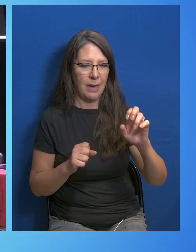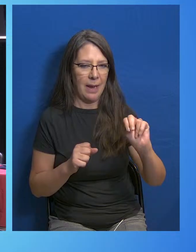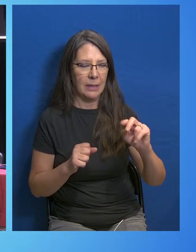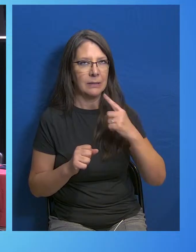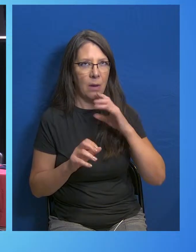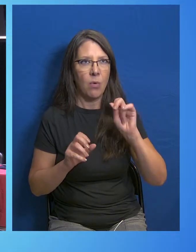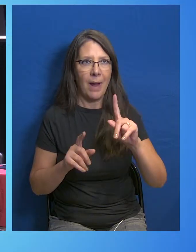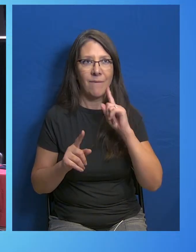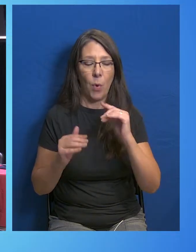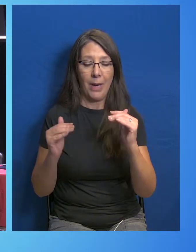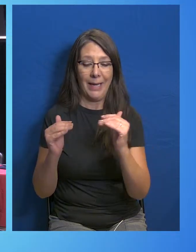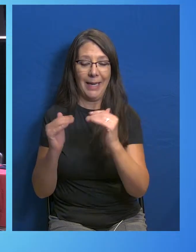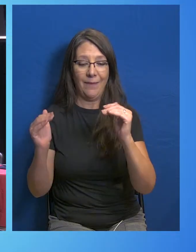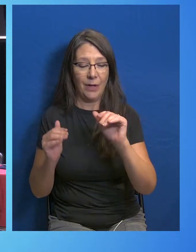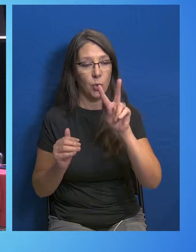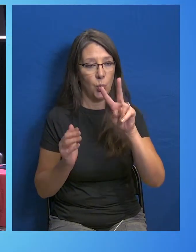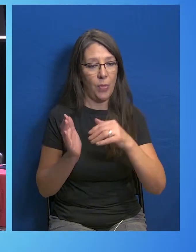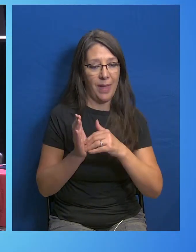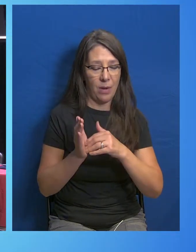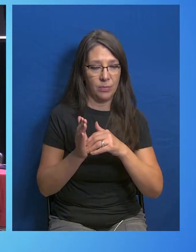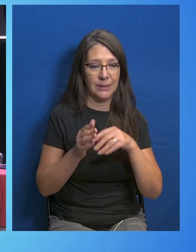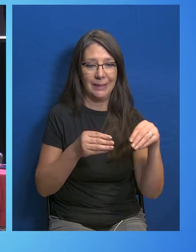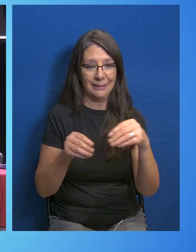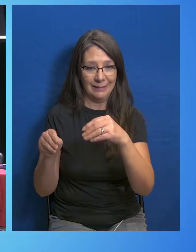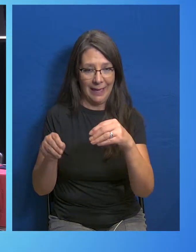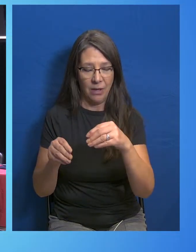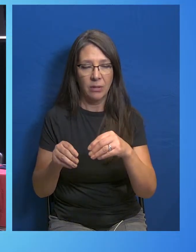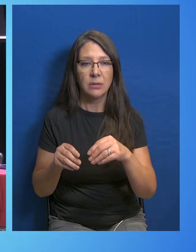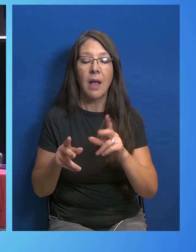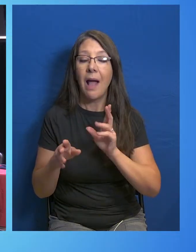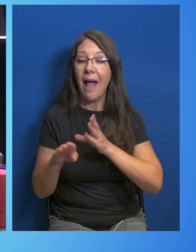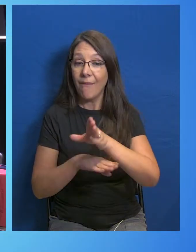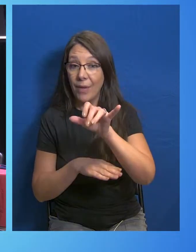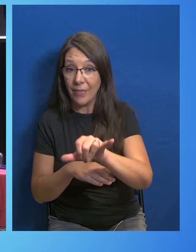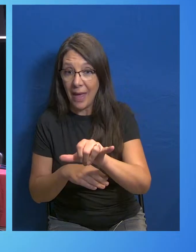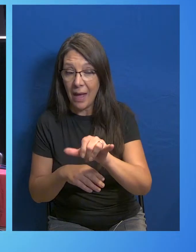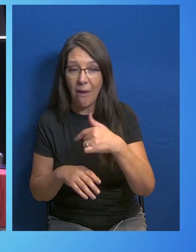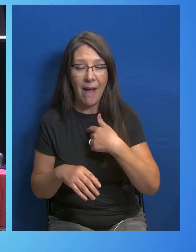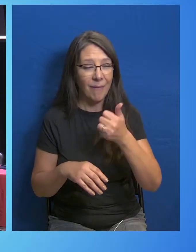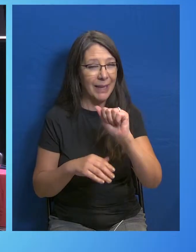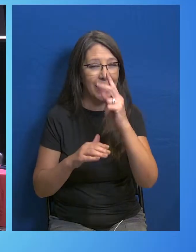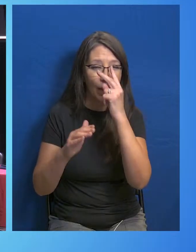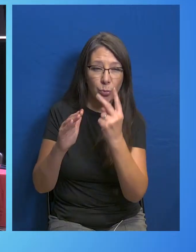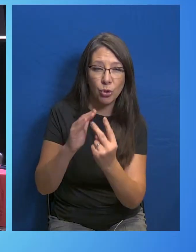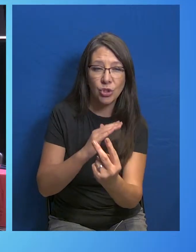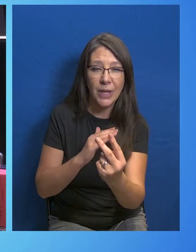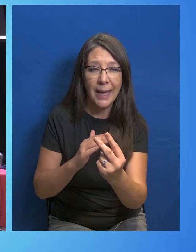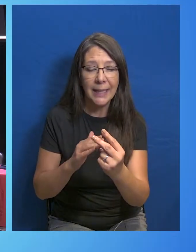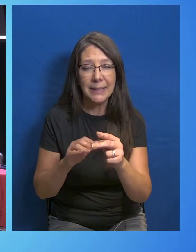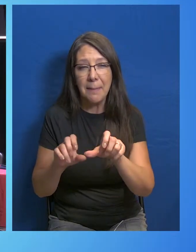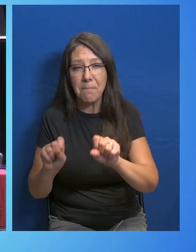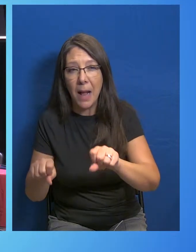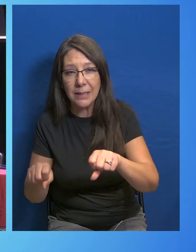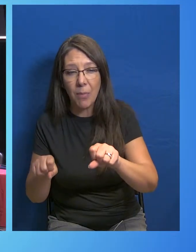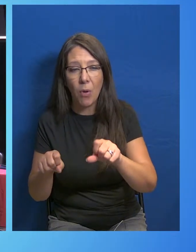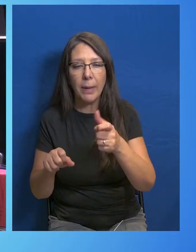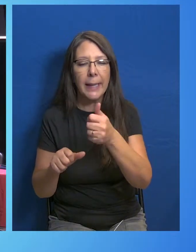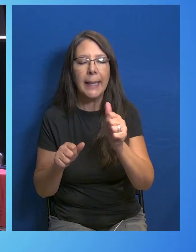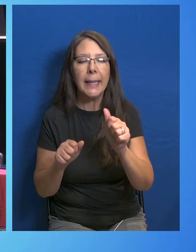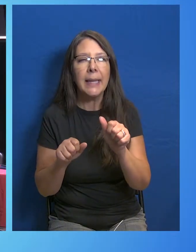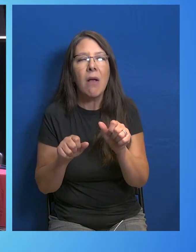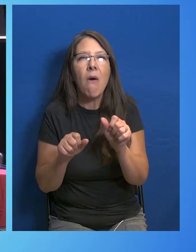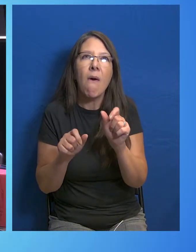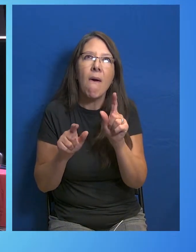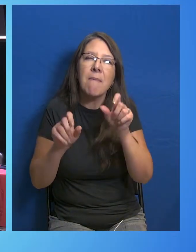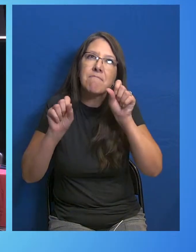sales. After that, is there any sort of projected estimate? Is there any buzz out there of how many